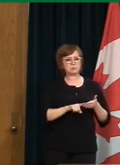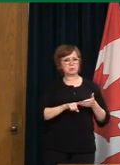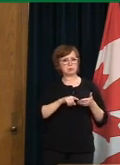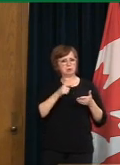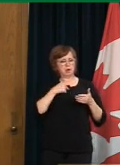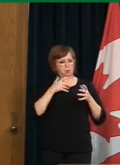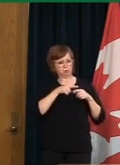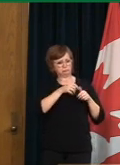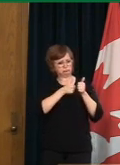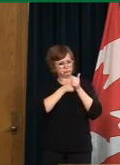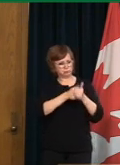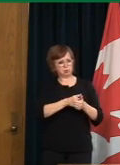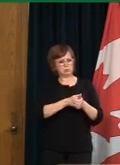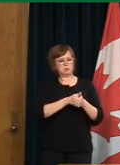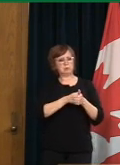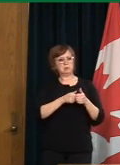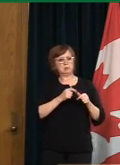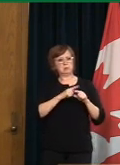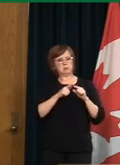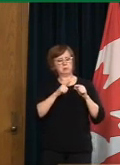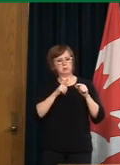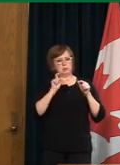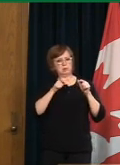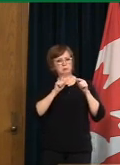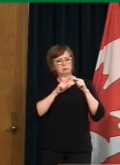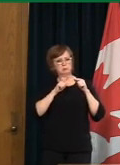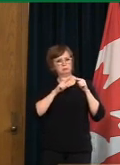there is any degree of deliberate